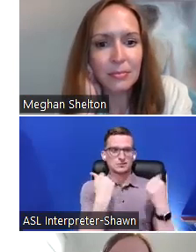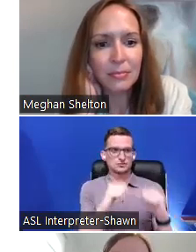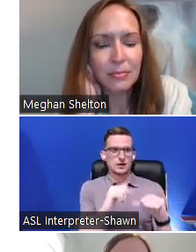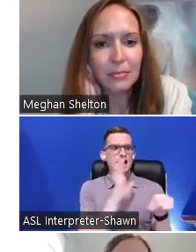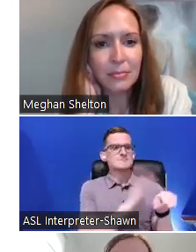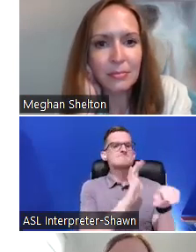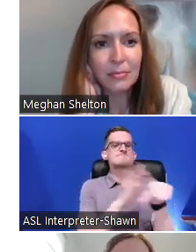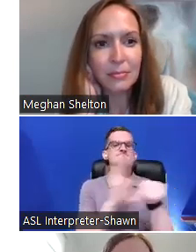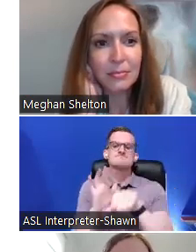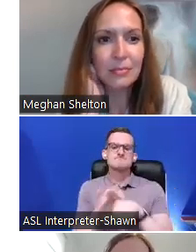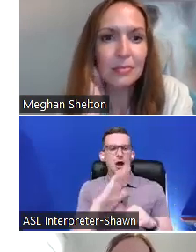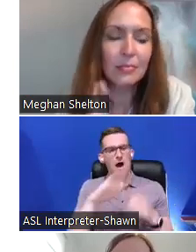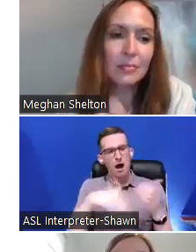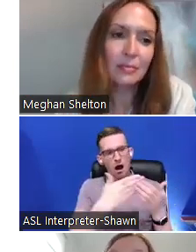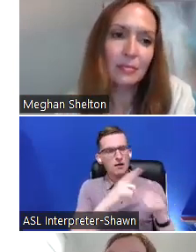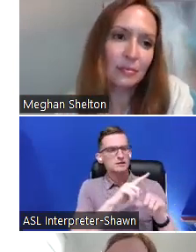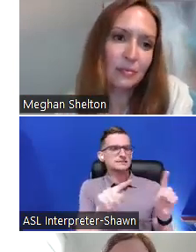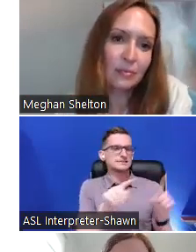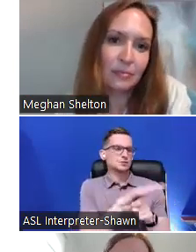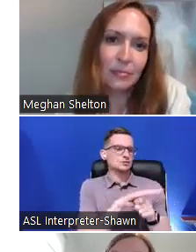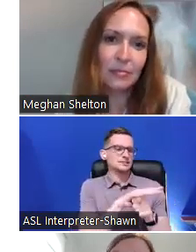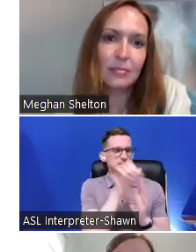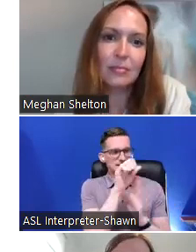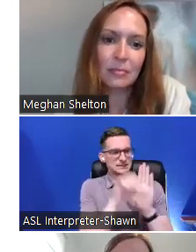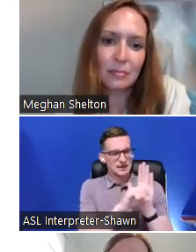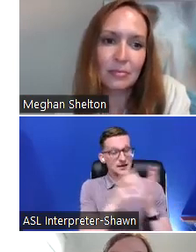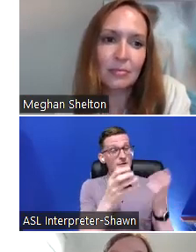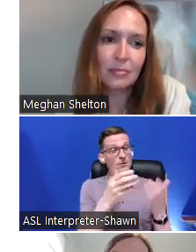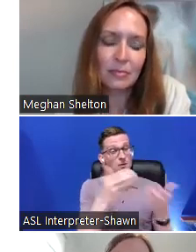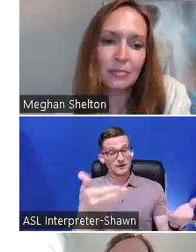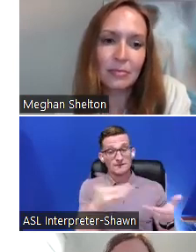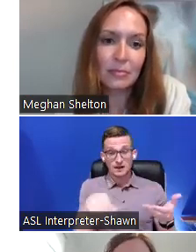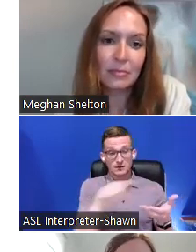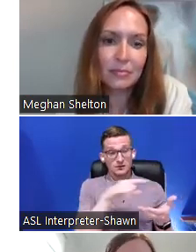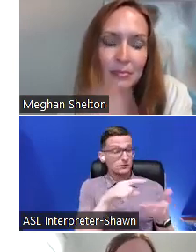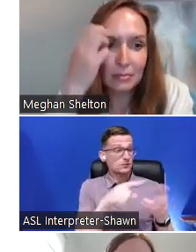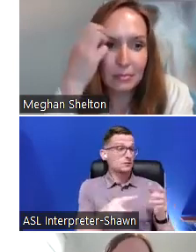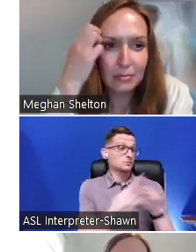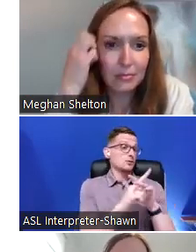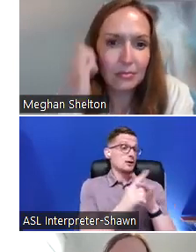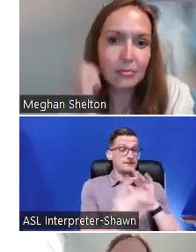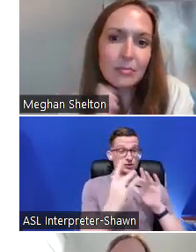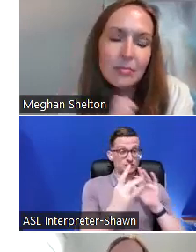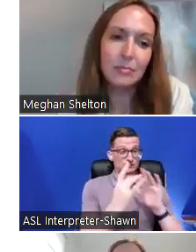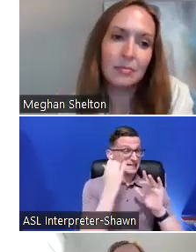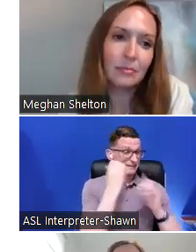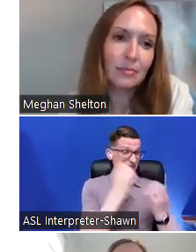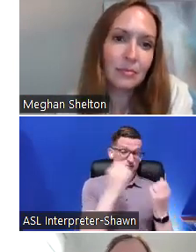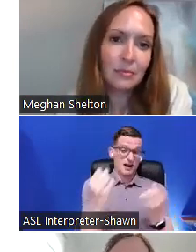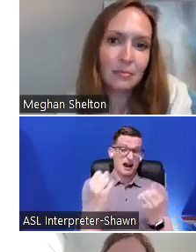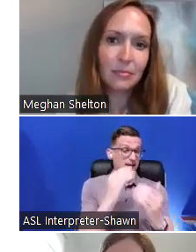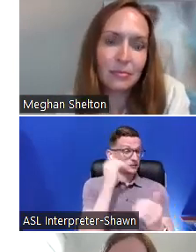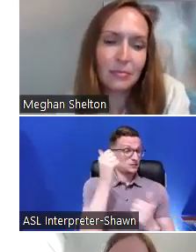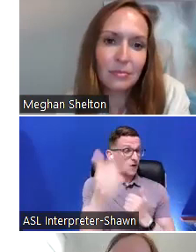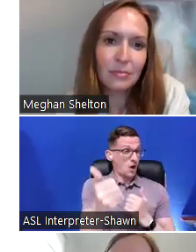and would love to invite you to virtual opportunities if those two are a little too far for you, but we do have those two